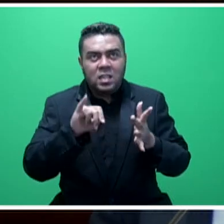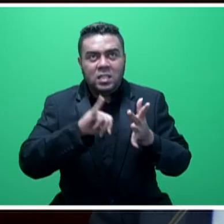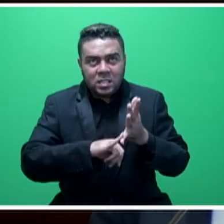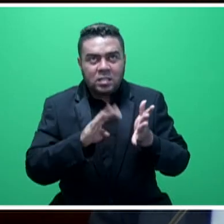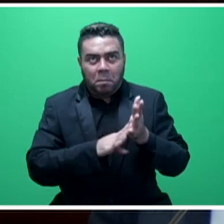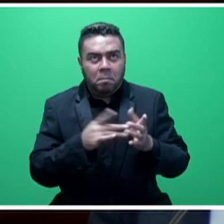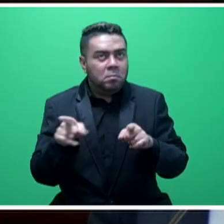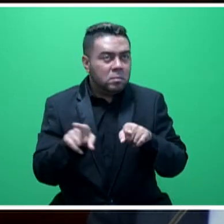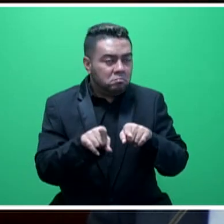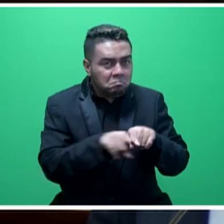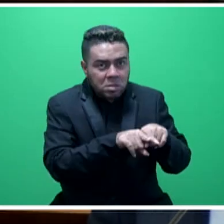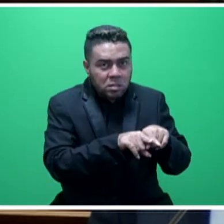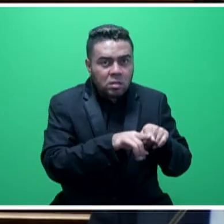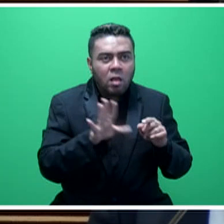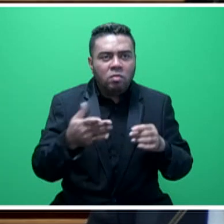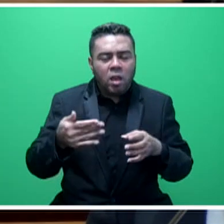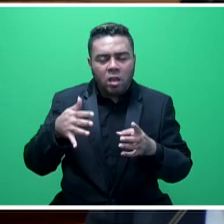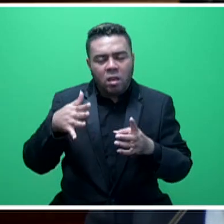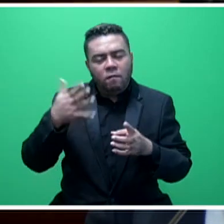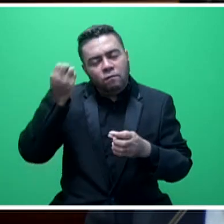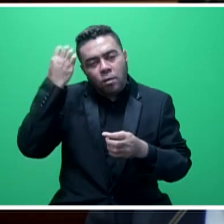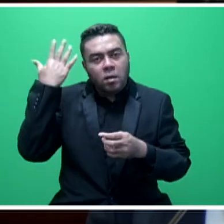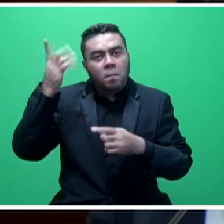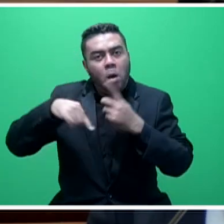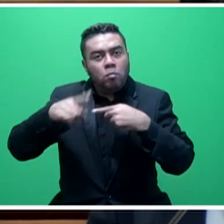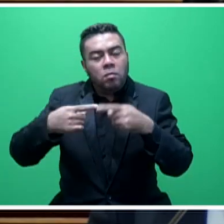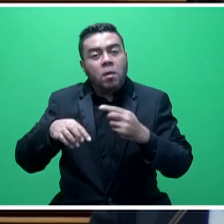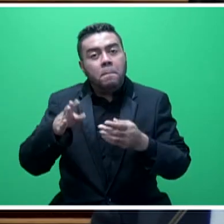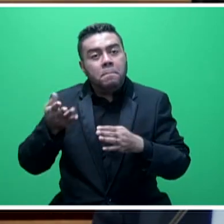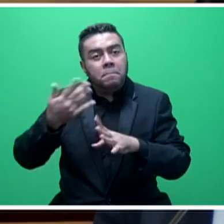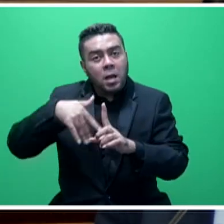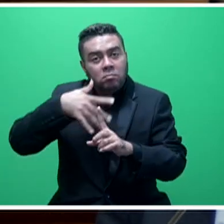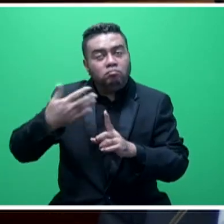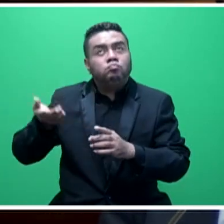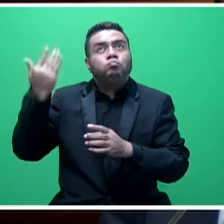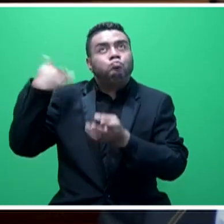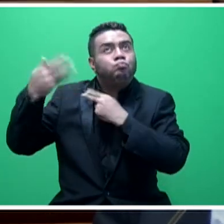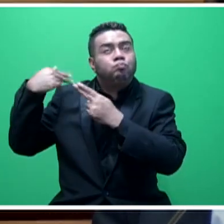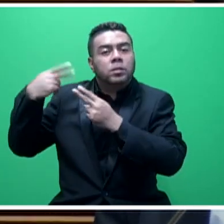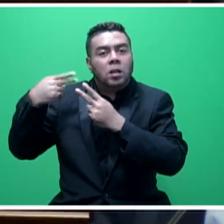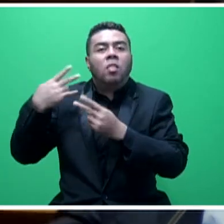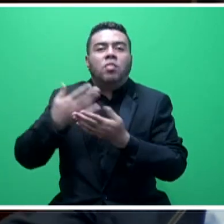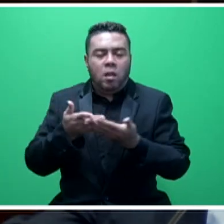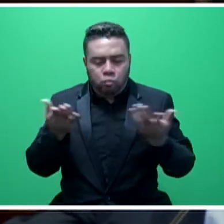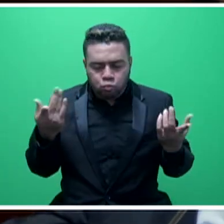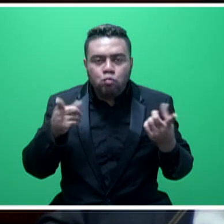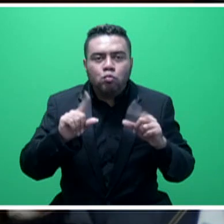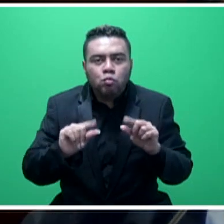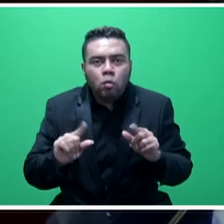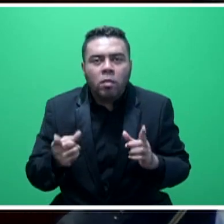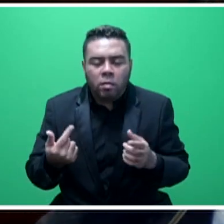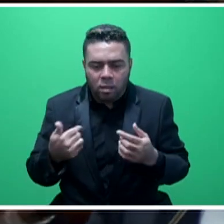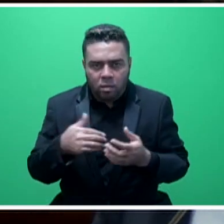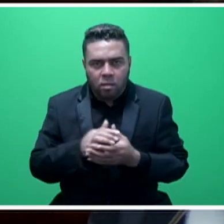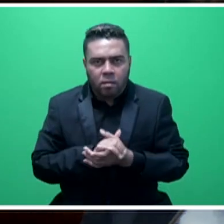say, sir. They are. They're the ones living in this past. Mr. Speaker, sir, over the years, we